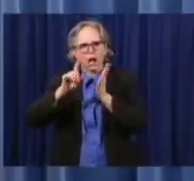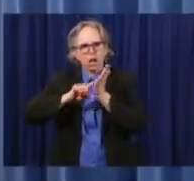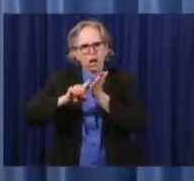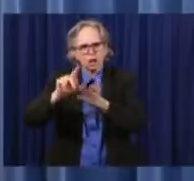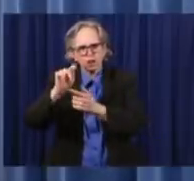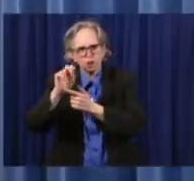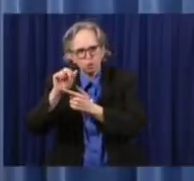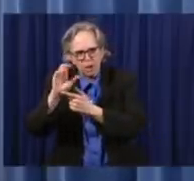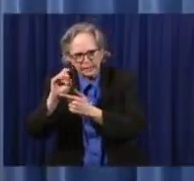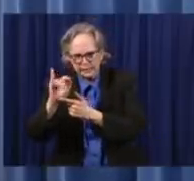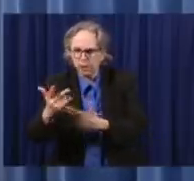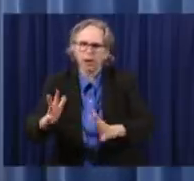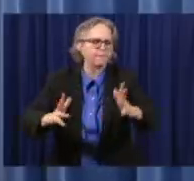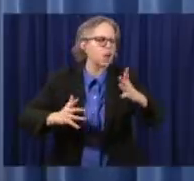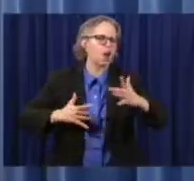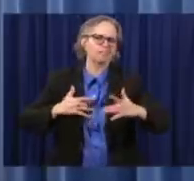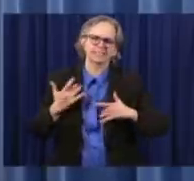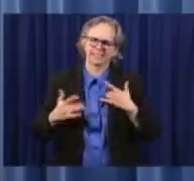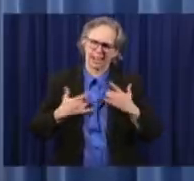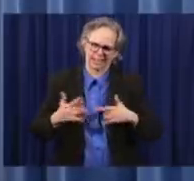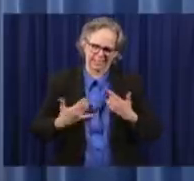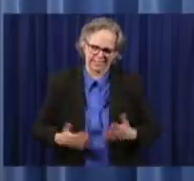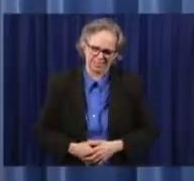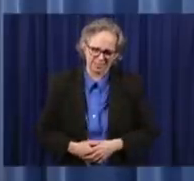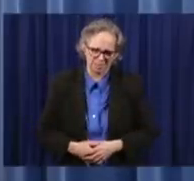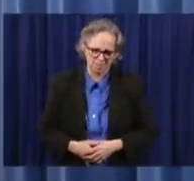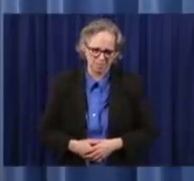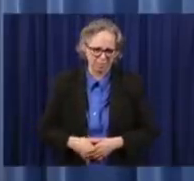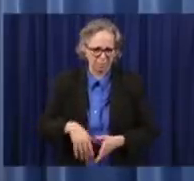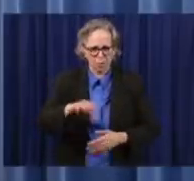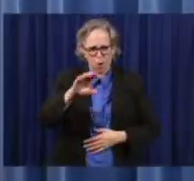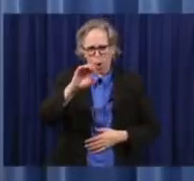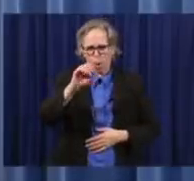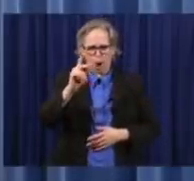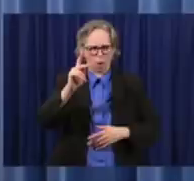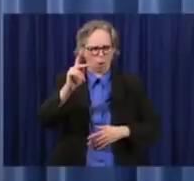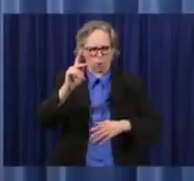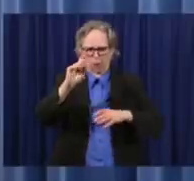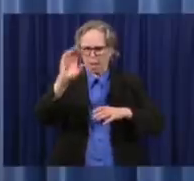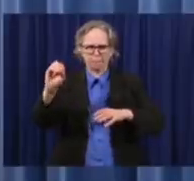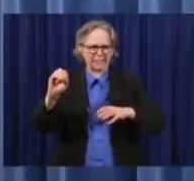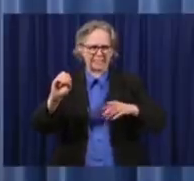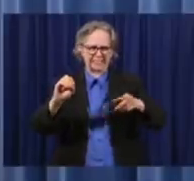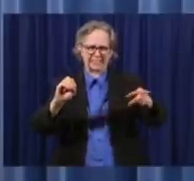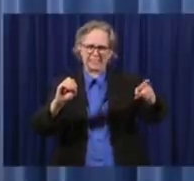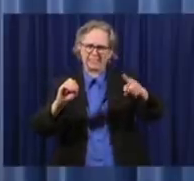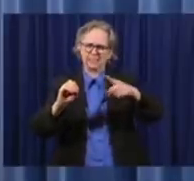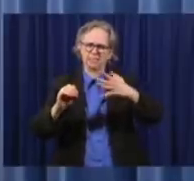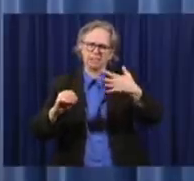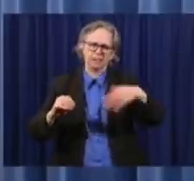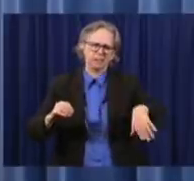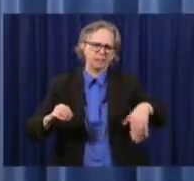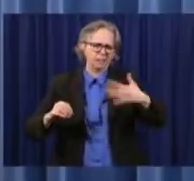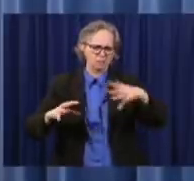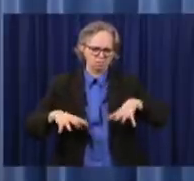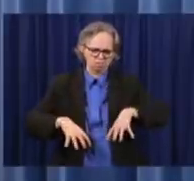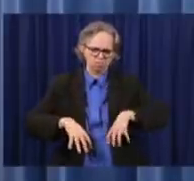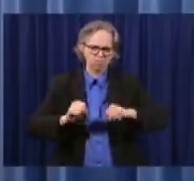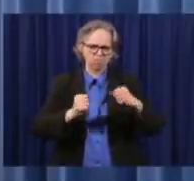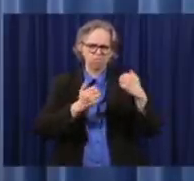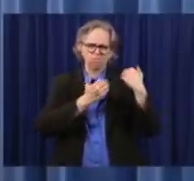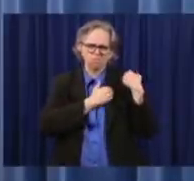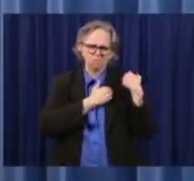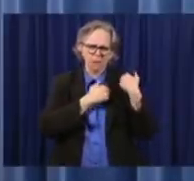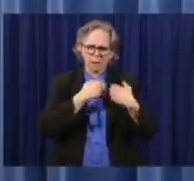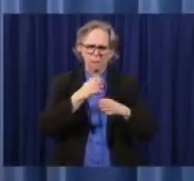We think with Ohio companies, manufacturers, doing a lot of the swabs, at the